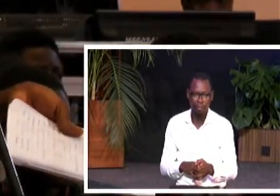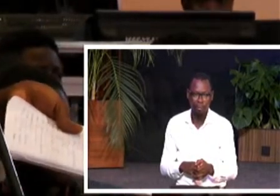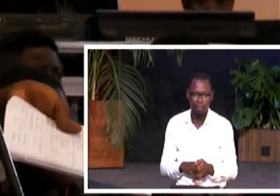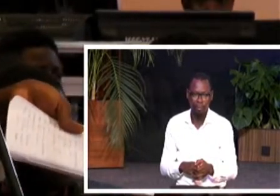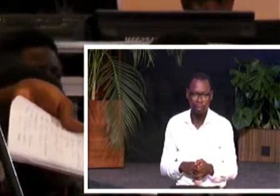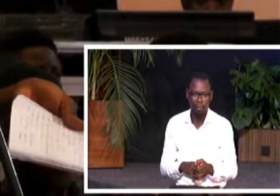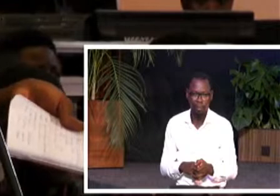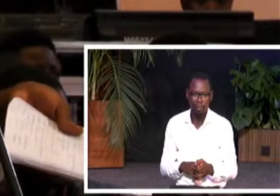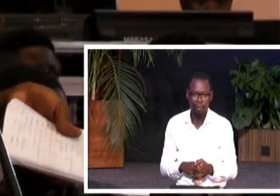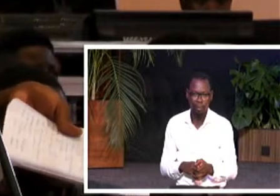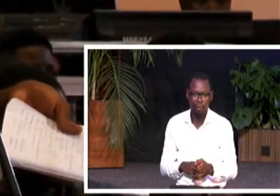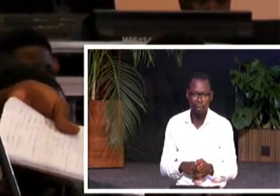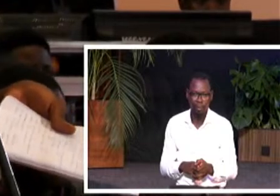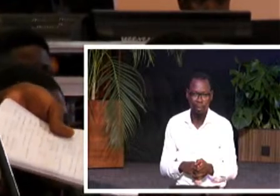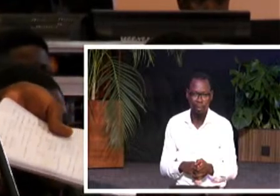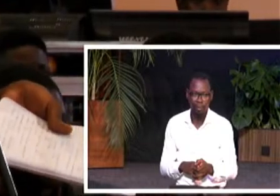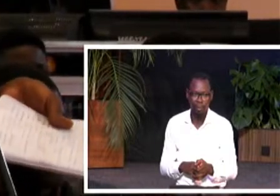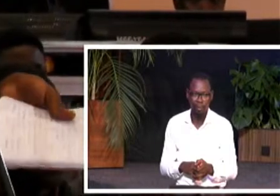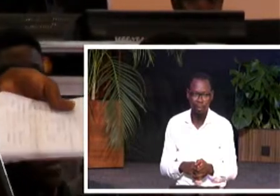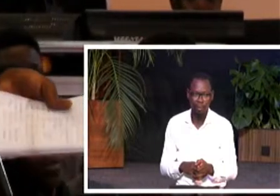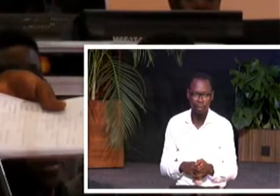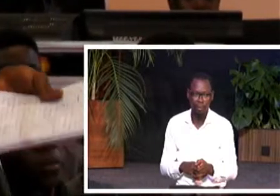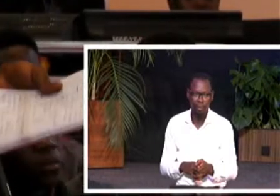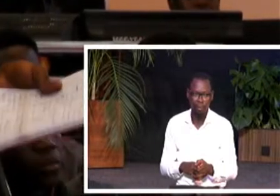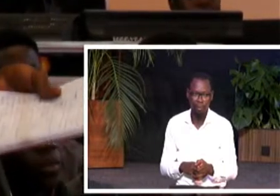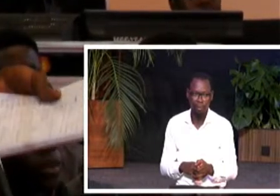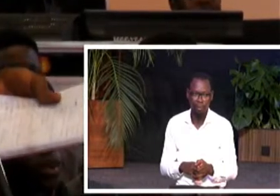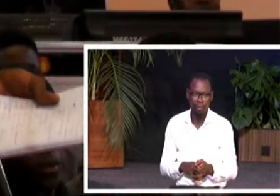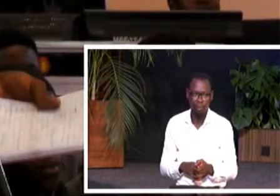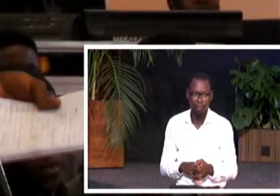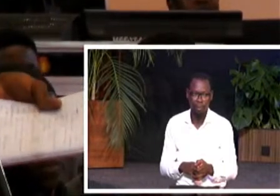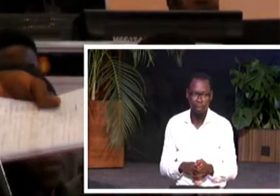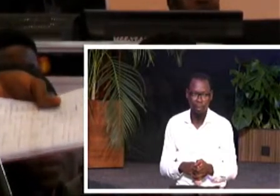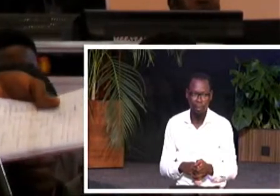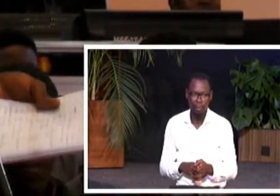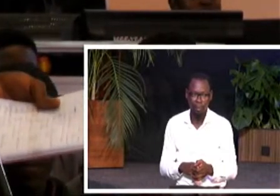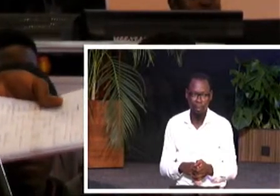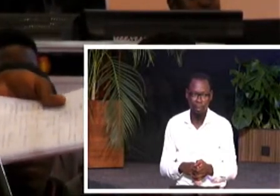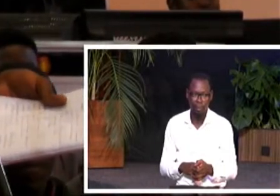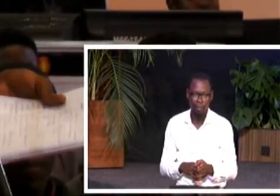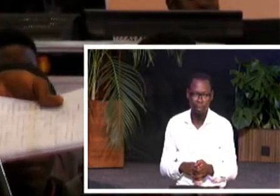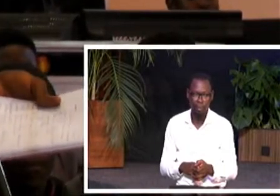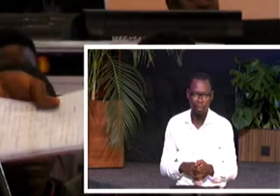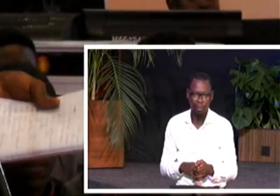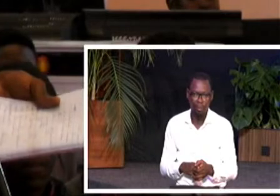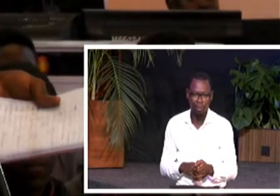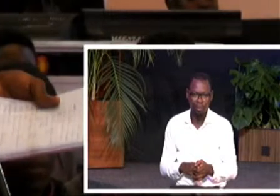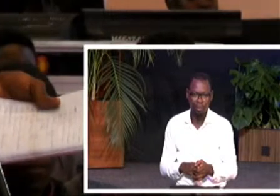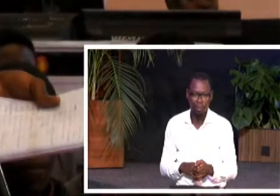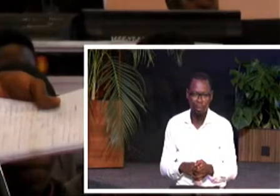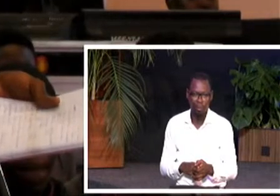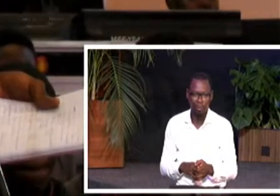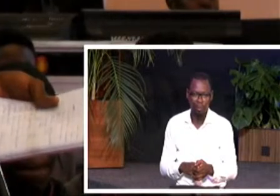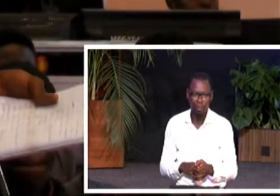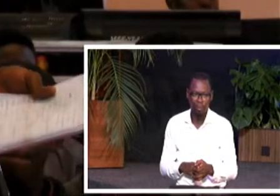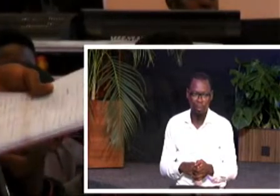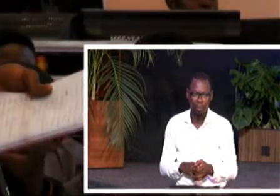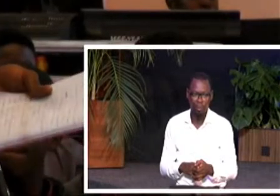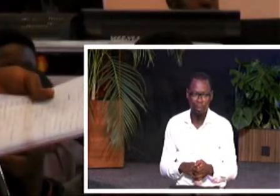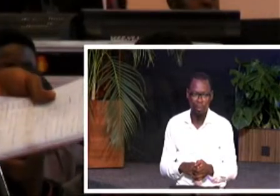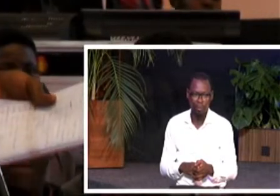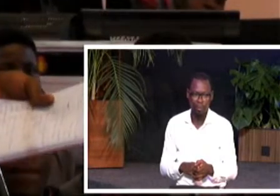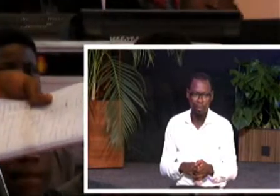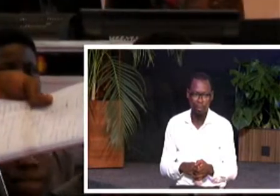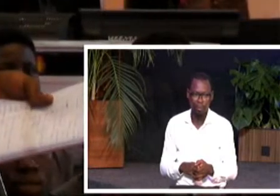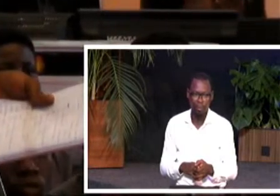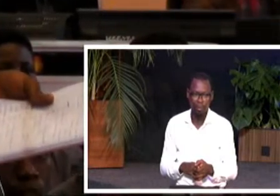It can basically do the job of 10 people in your company right now. So how do I take advantage of these tools, make the most out of it with